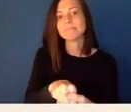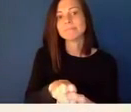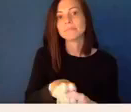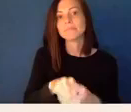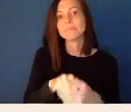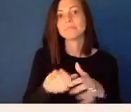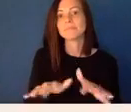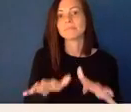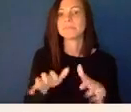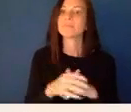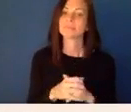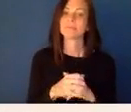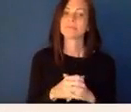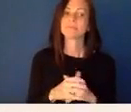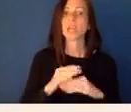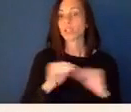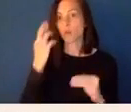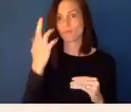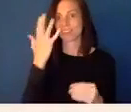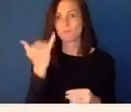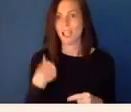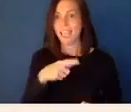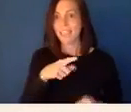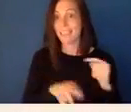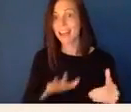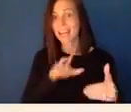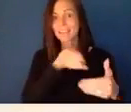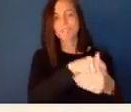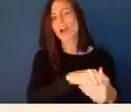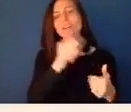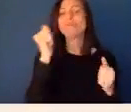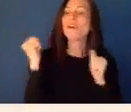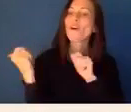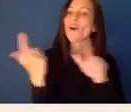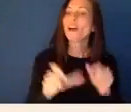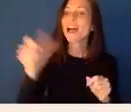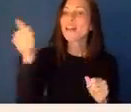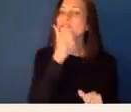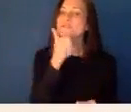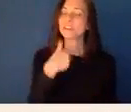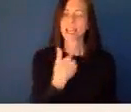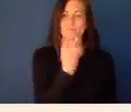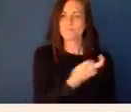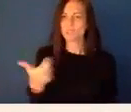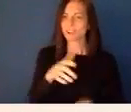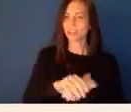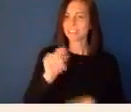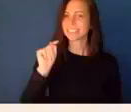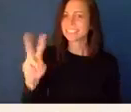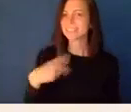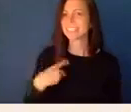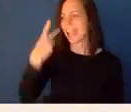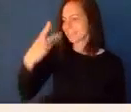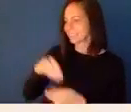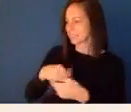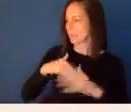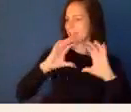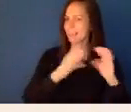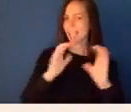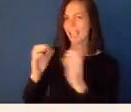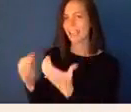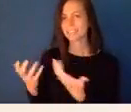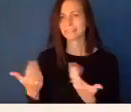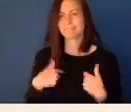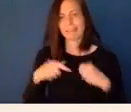there's no reason why that I couldn't do anything that any other girl I was watching on TV or seen in class or anybody else could do.